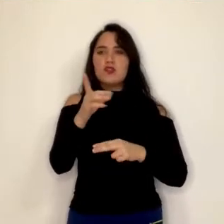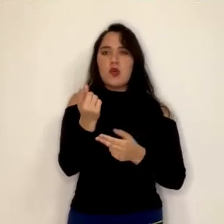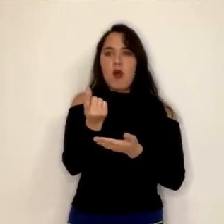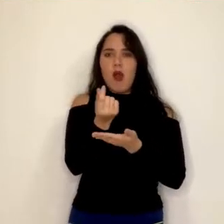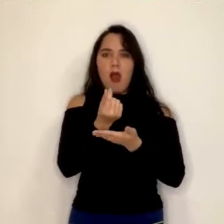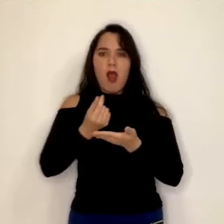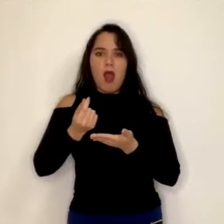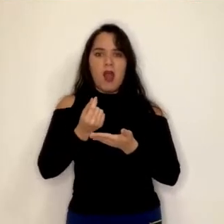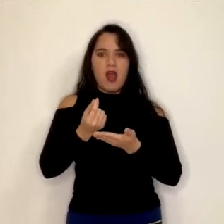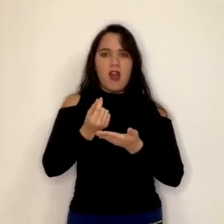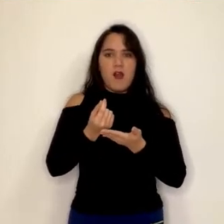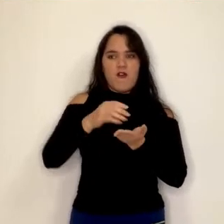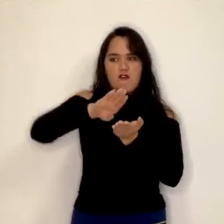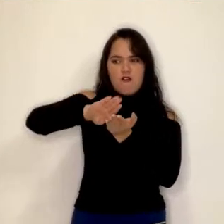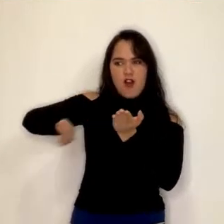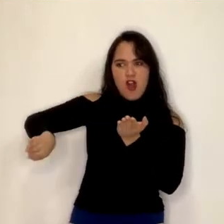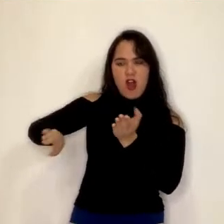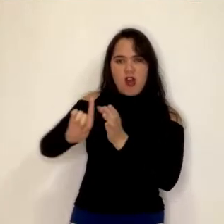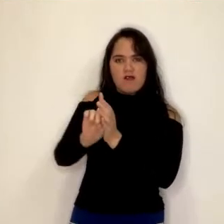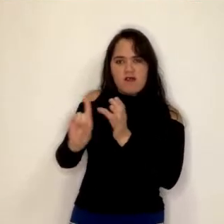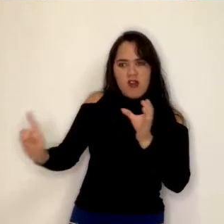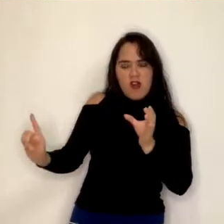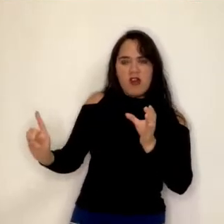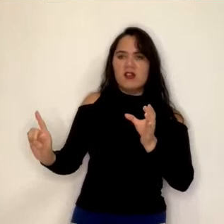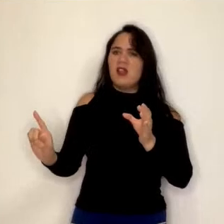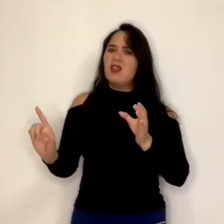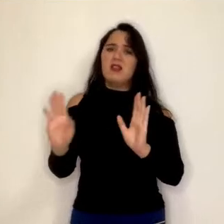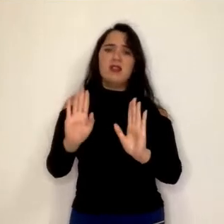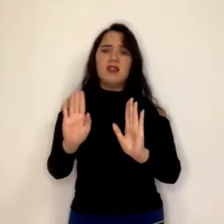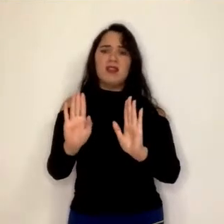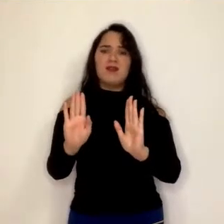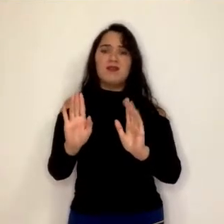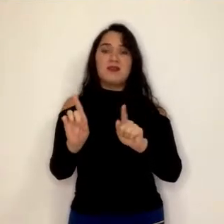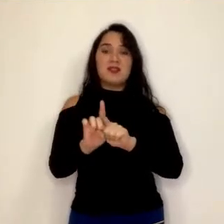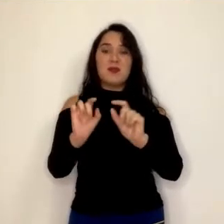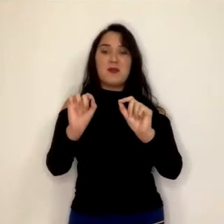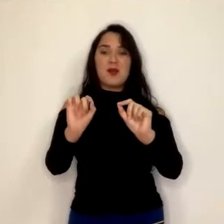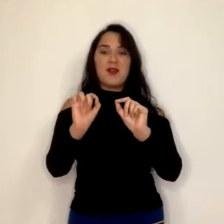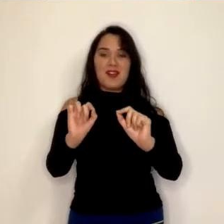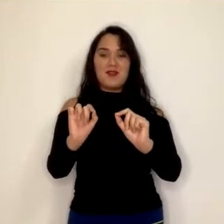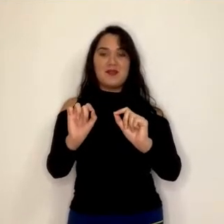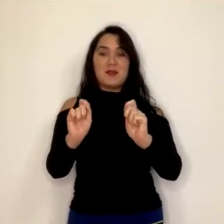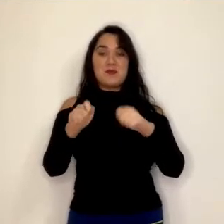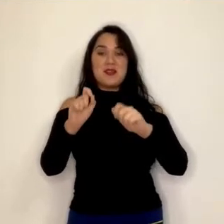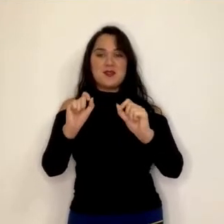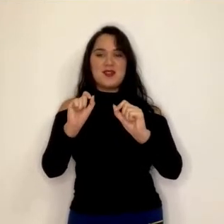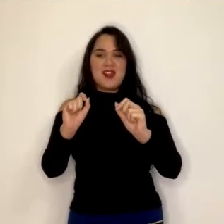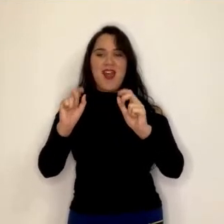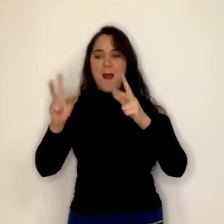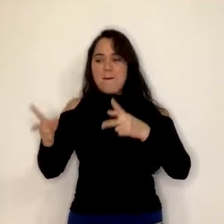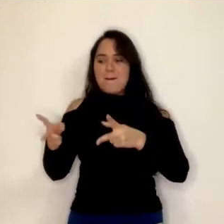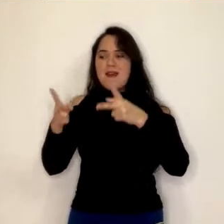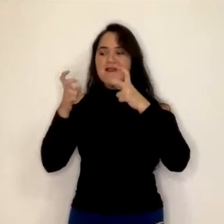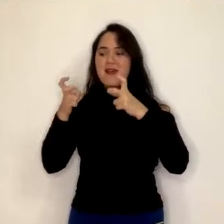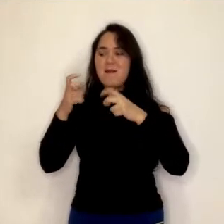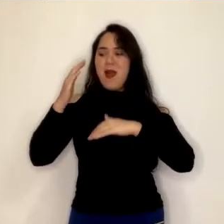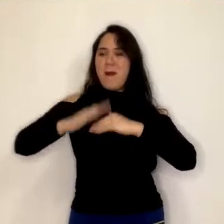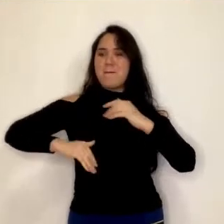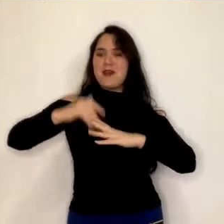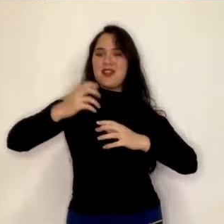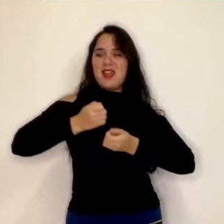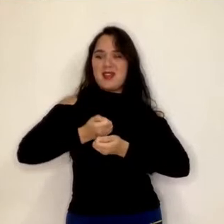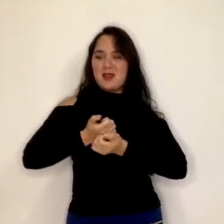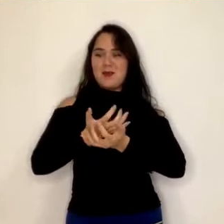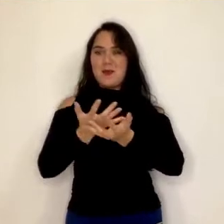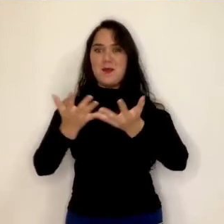reasons, he or she may not be outside of the university, and talents are democratically distributed.